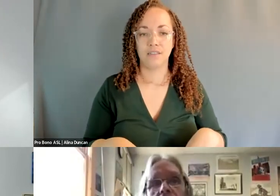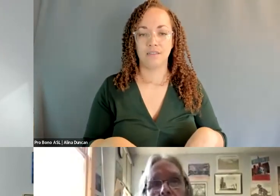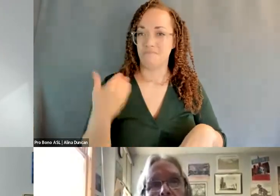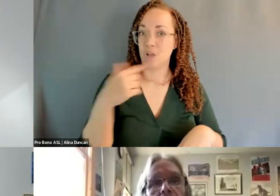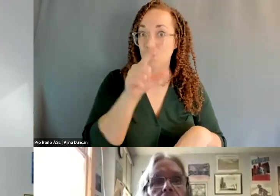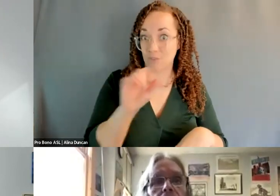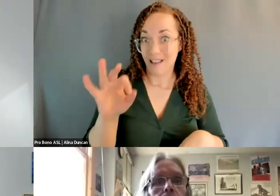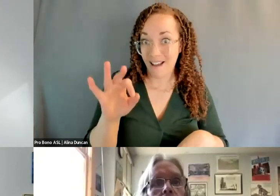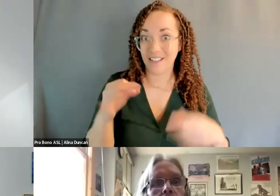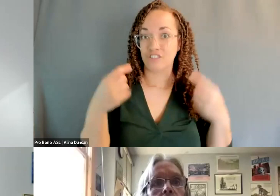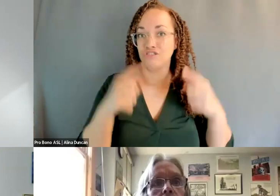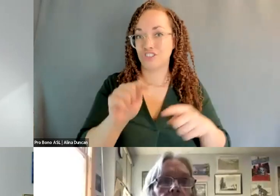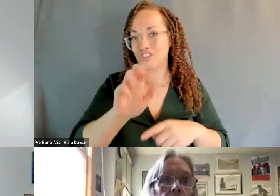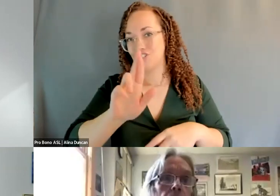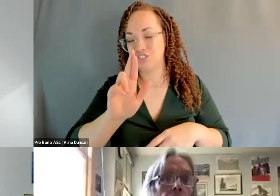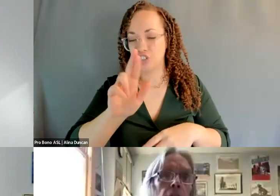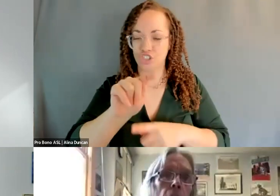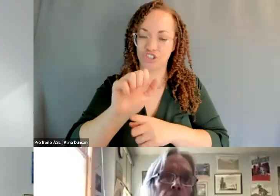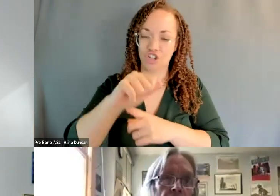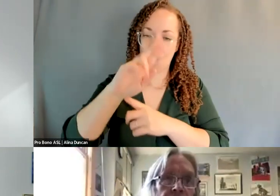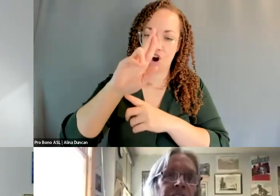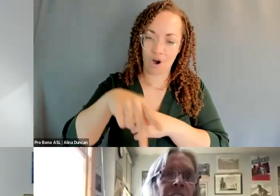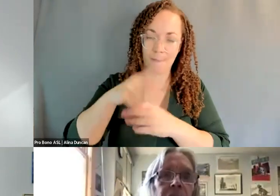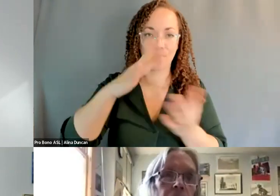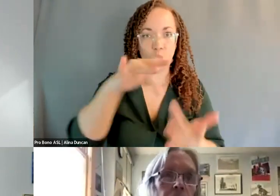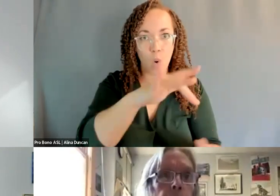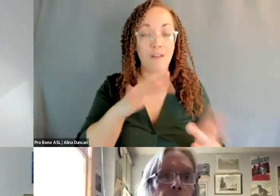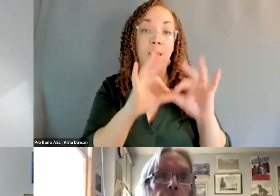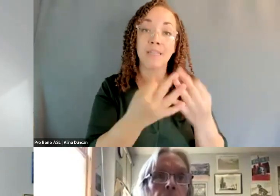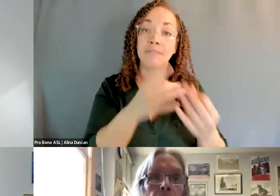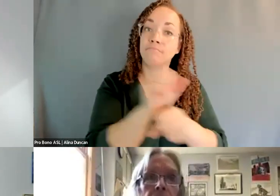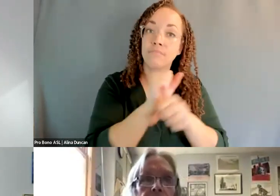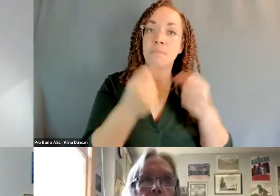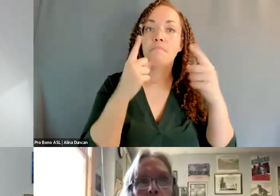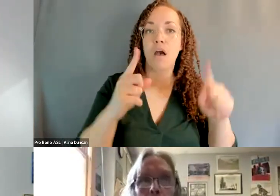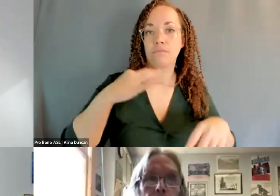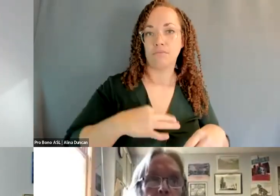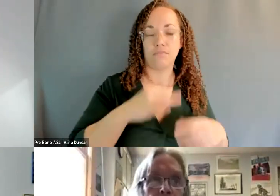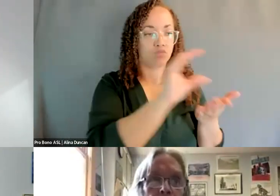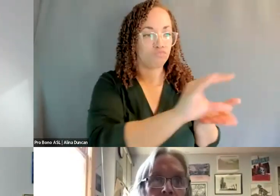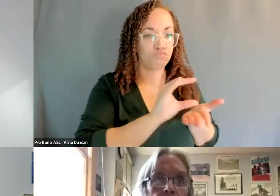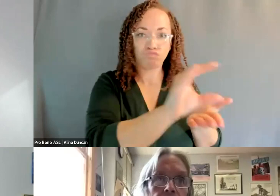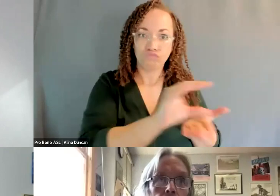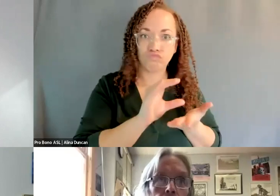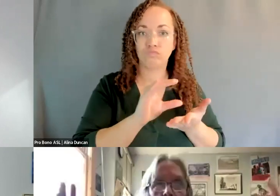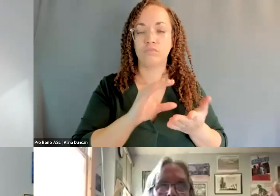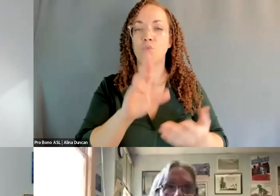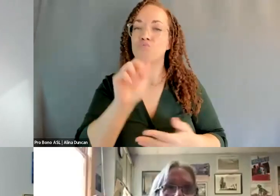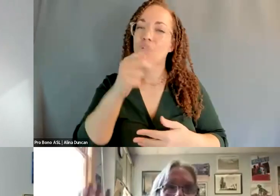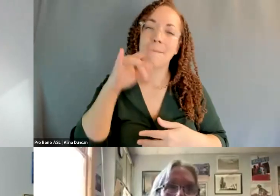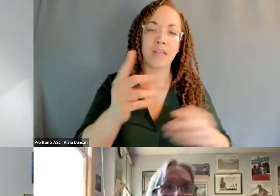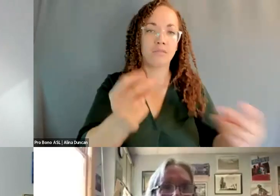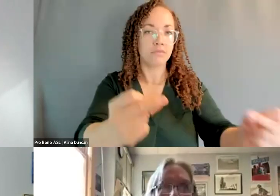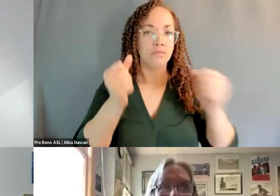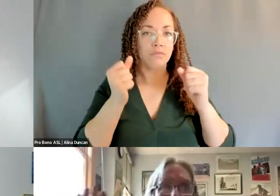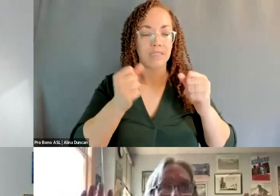Families actually got some of the benefit of the largesse of the TARP money, and they did rapid rehousing. And for